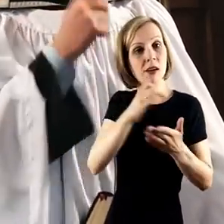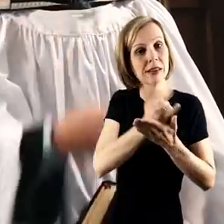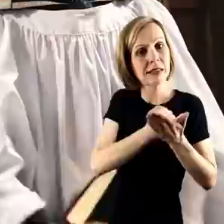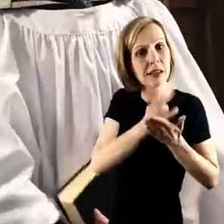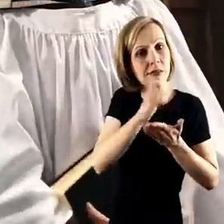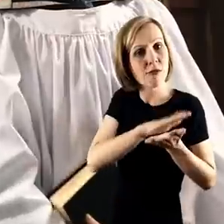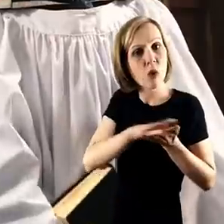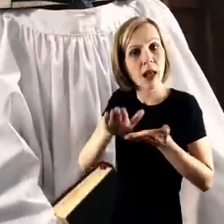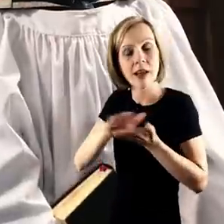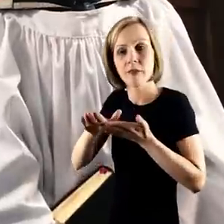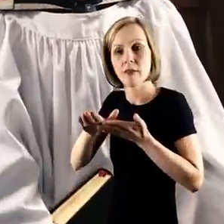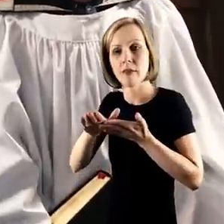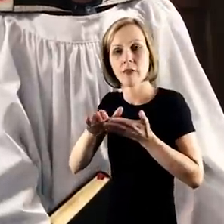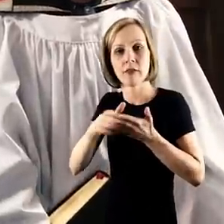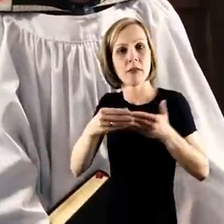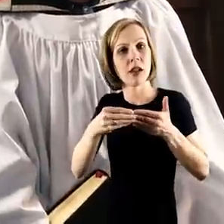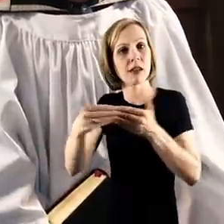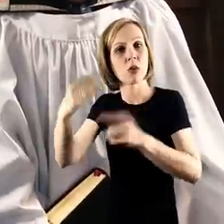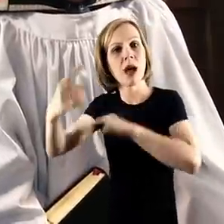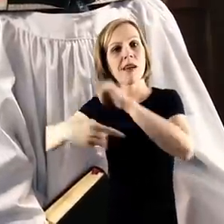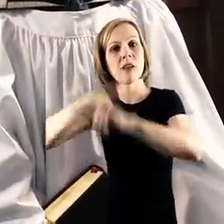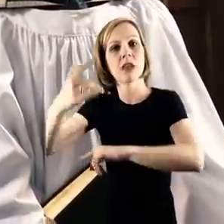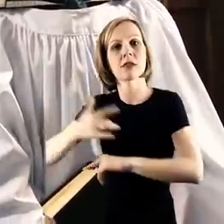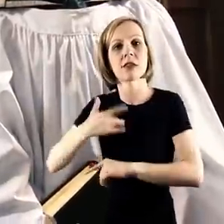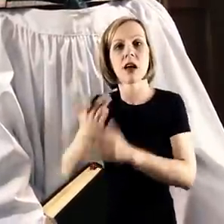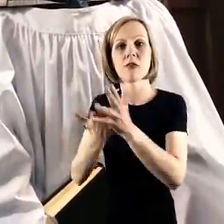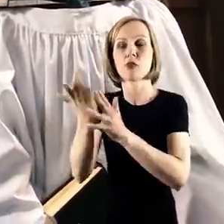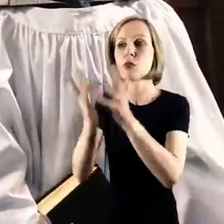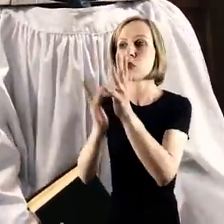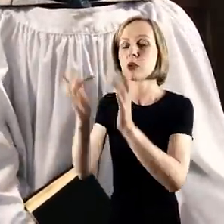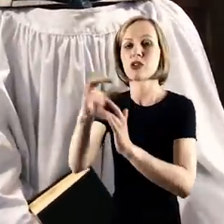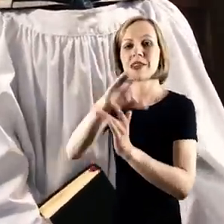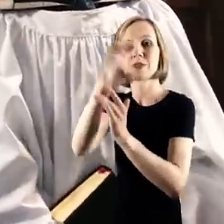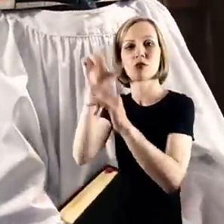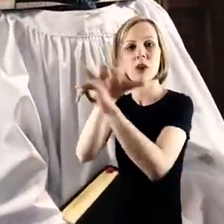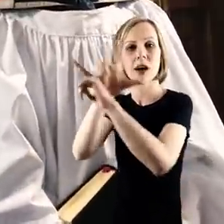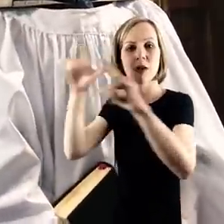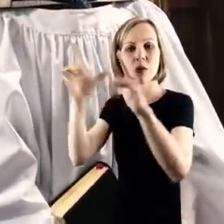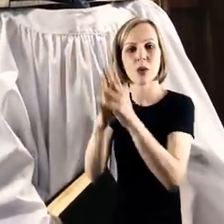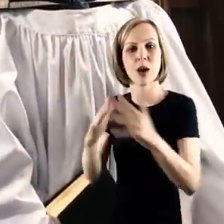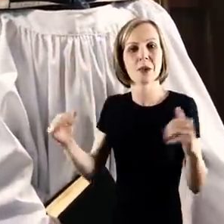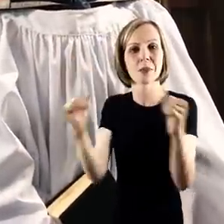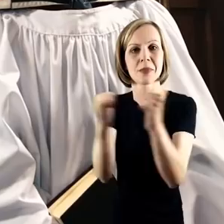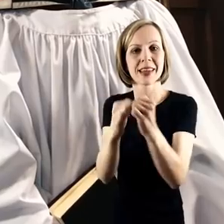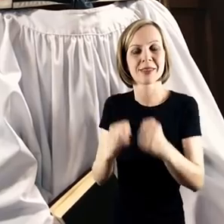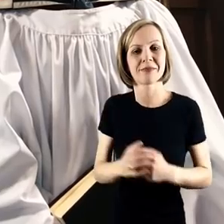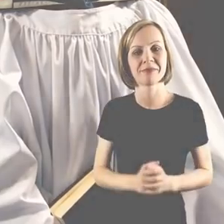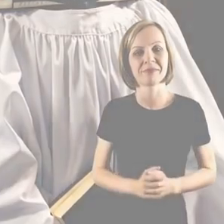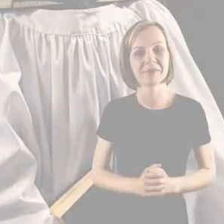life. Through Jesus Christ our Lord. Amen. Amen.